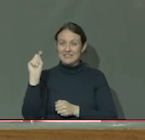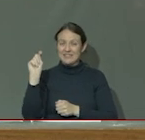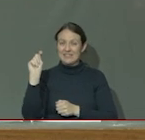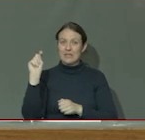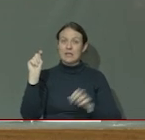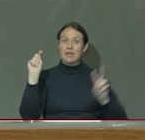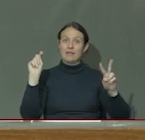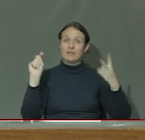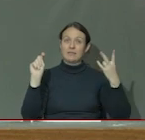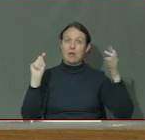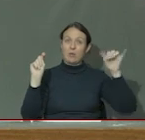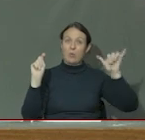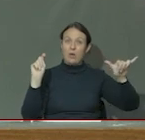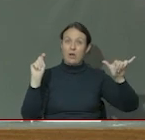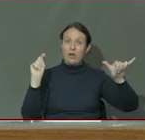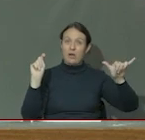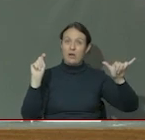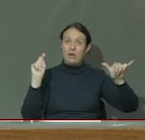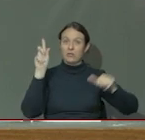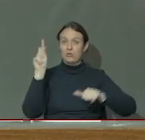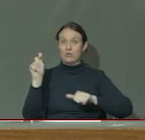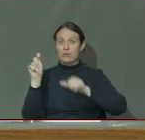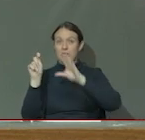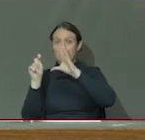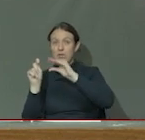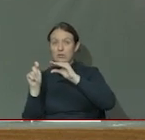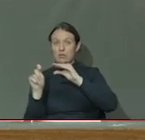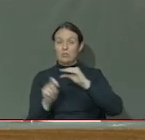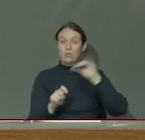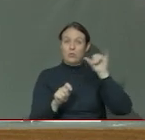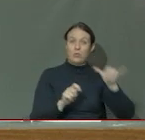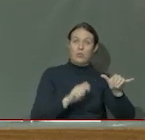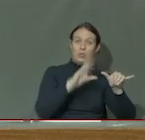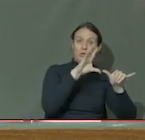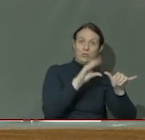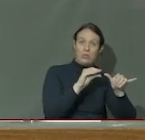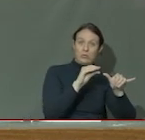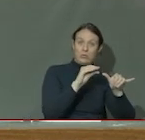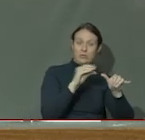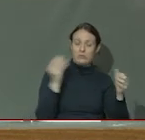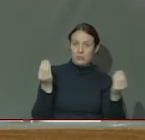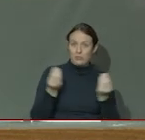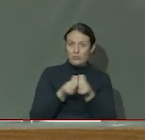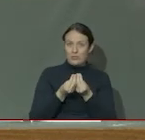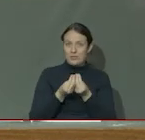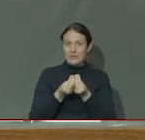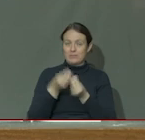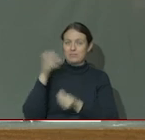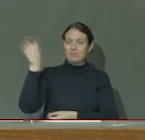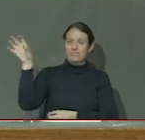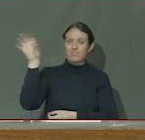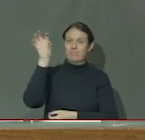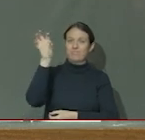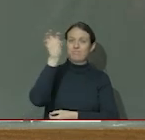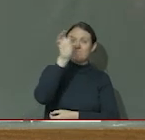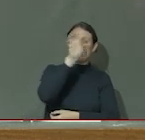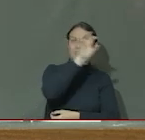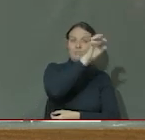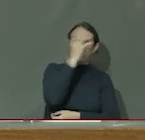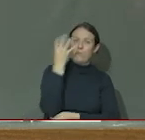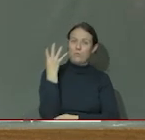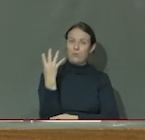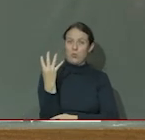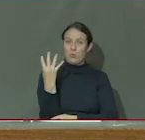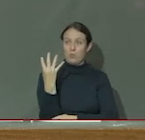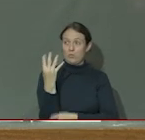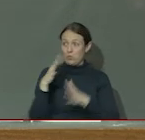the small t with a small y. That means the second with a second. And I write it like that. Are